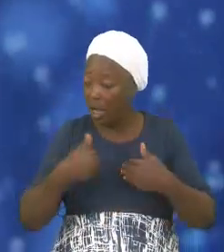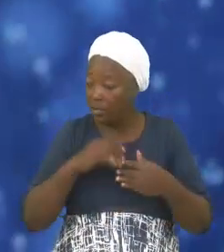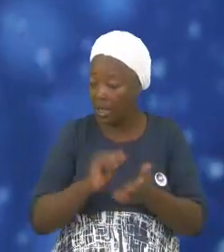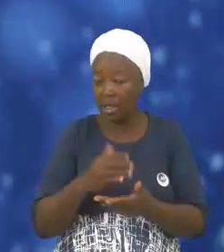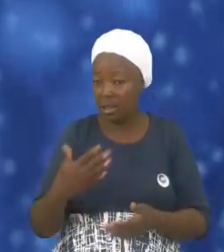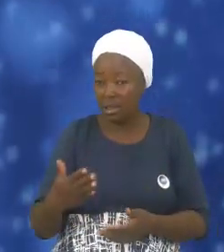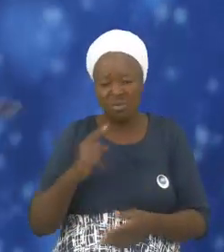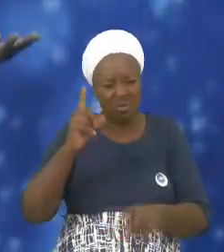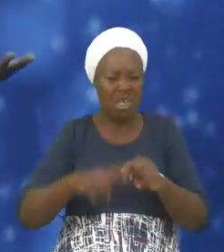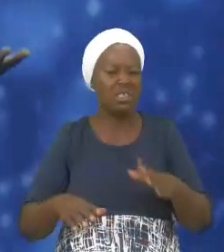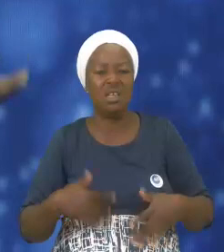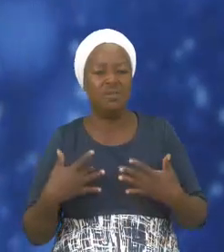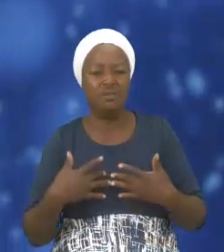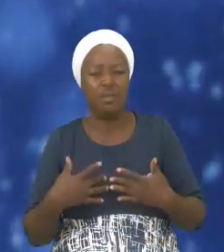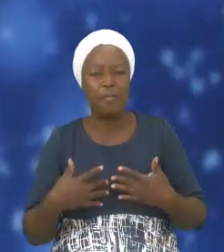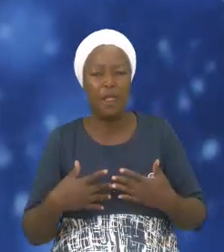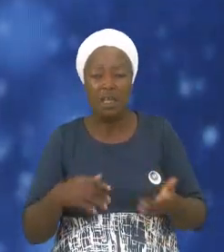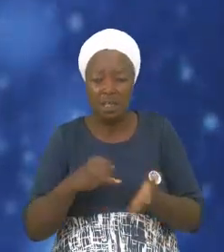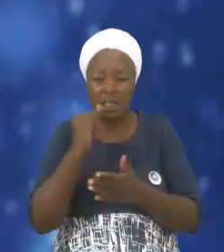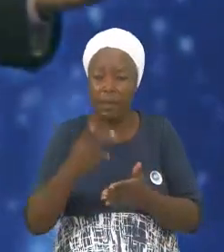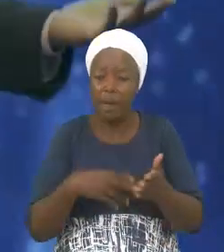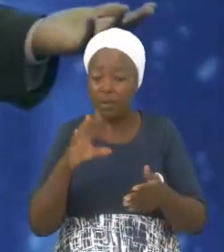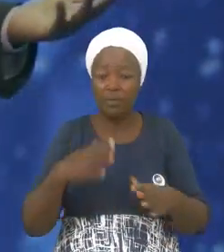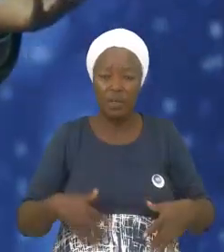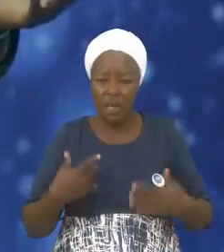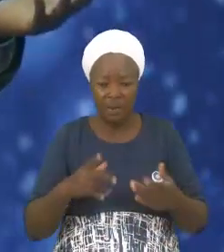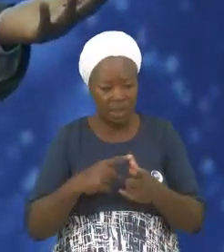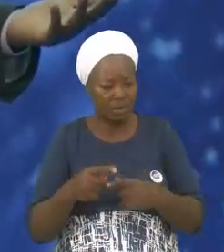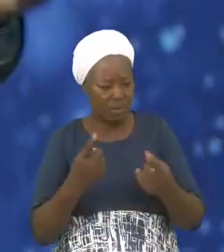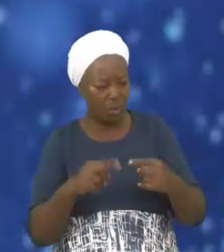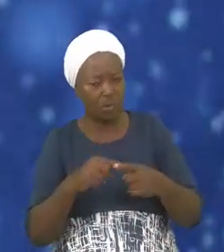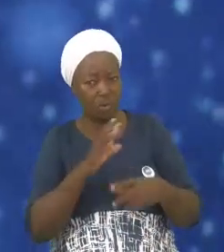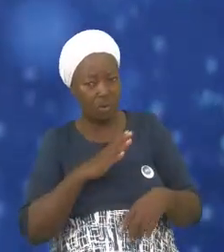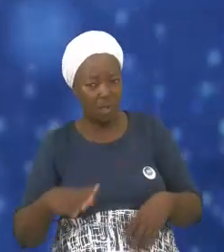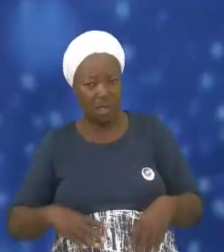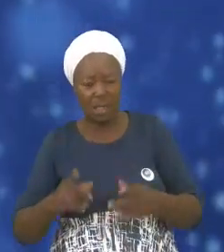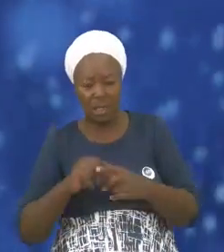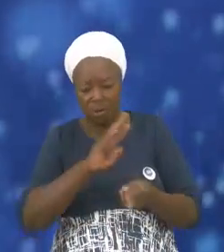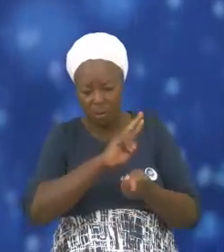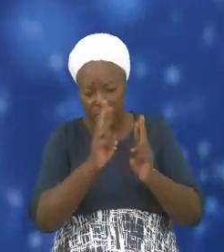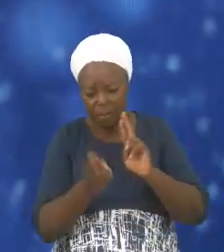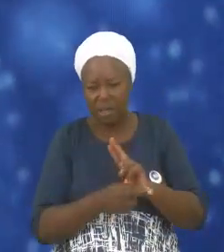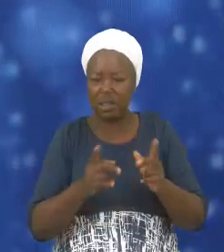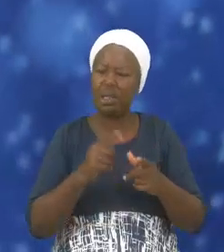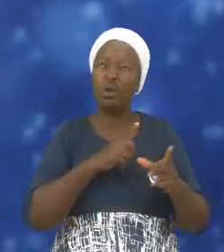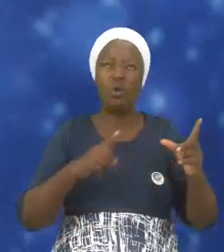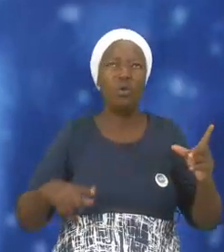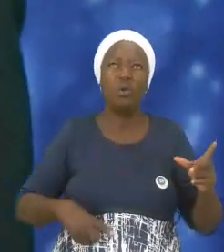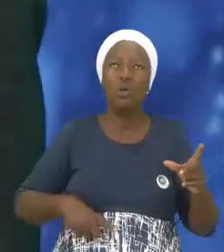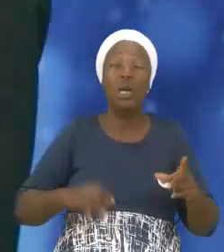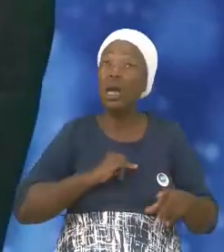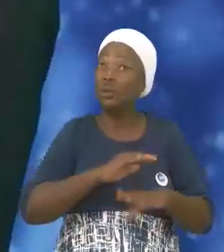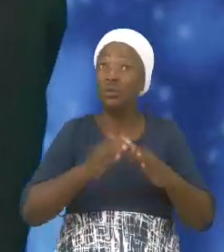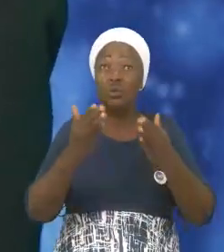you cannot live. It's part of your life. And then you come to Christ, you repent, you say, Lord, I don't have